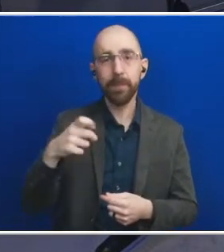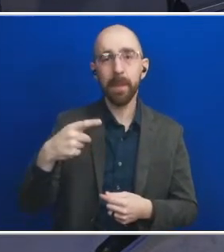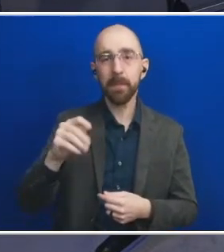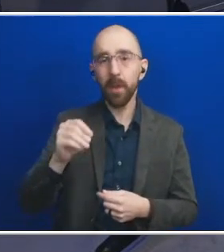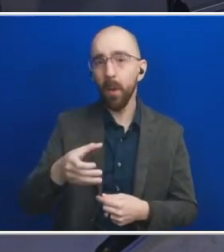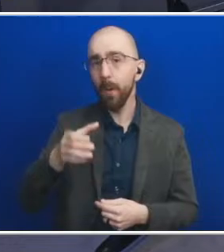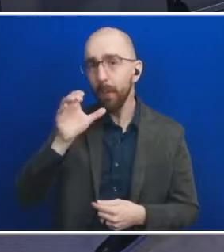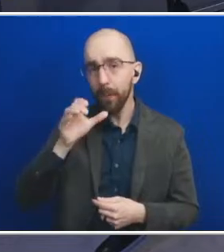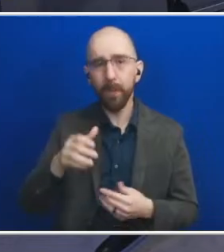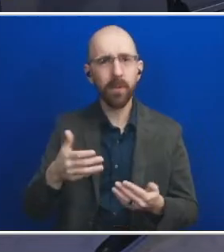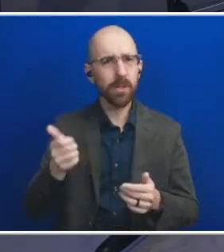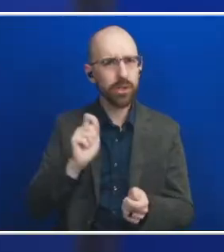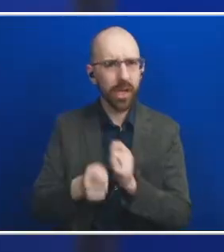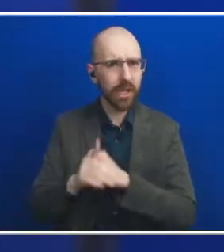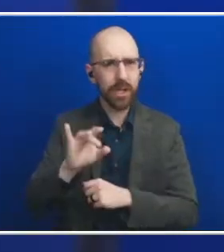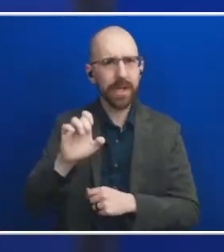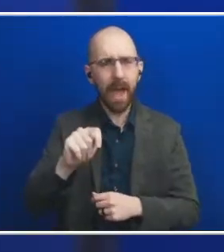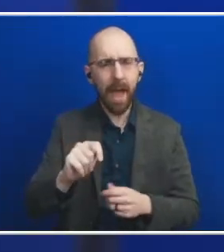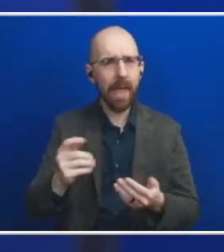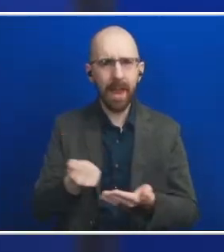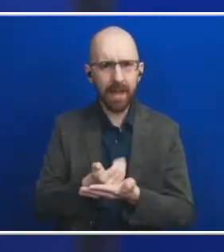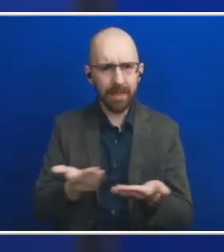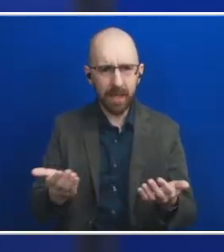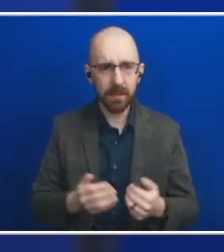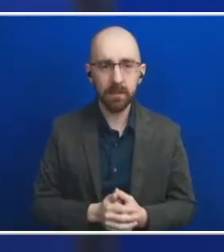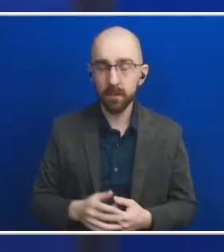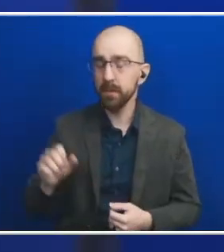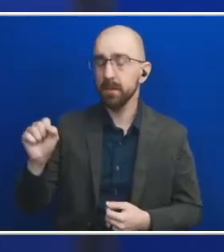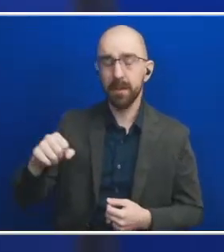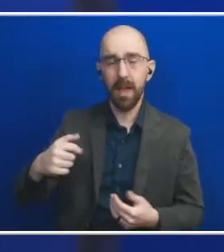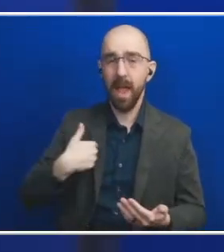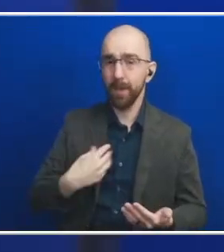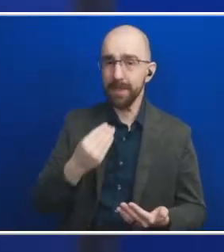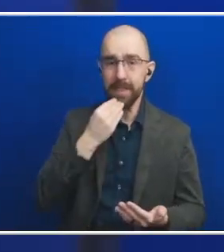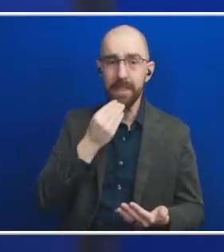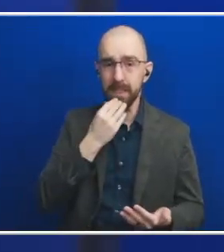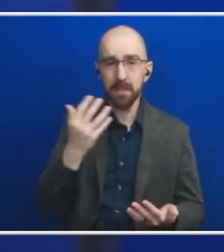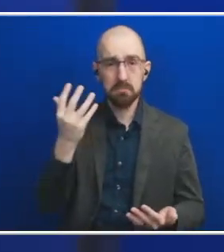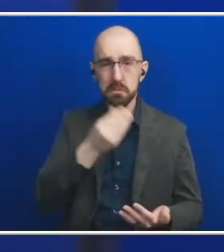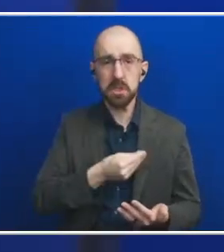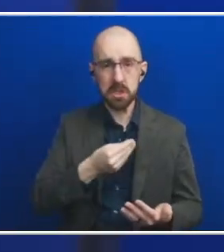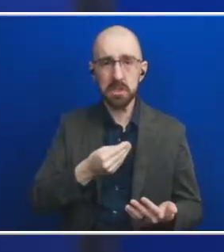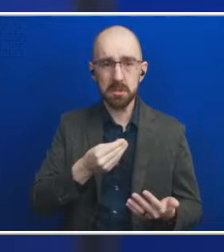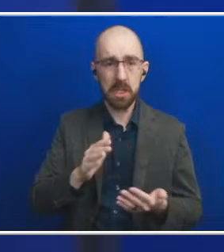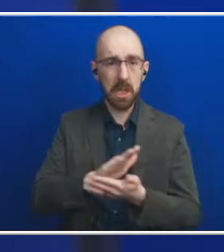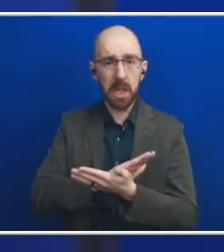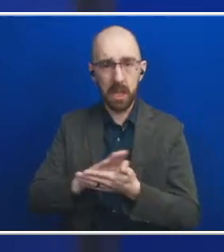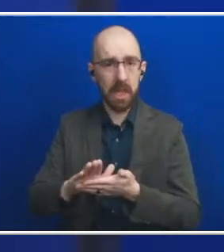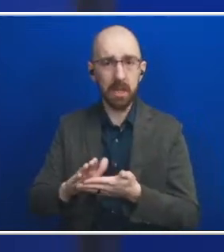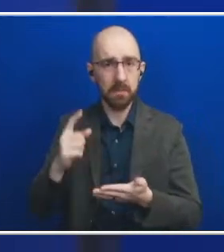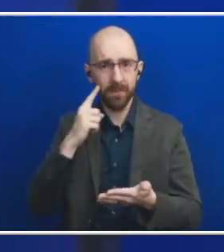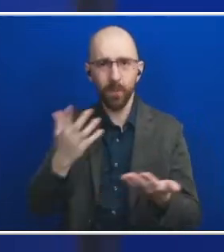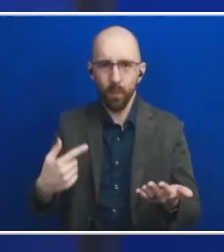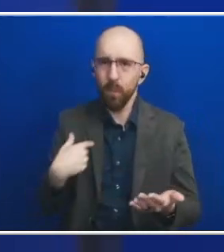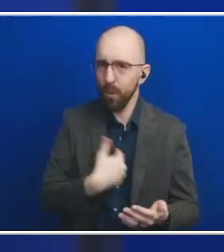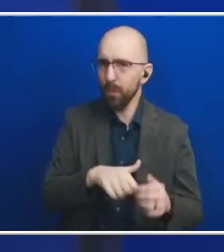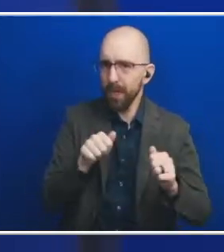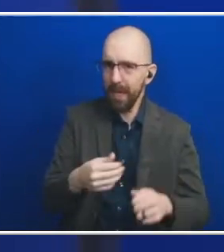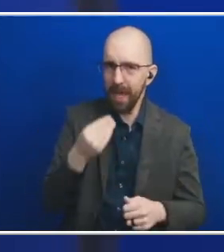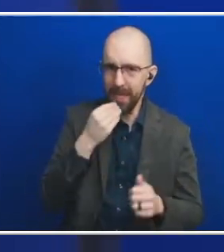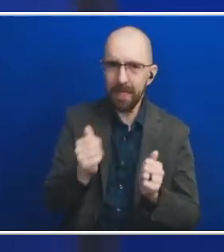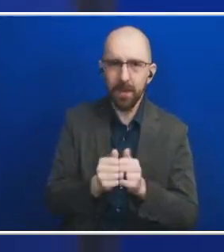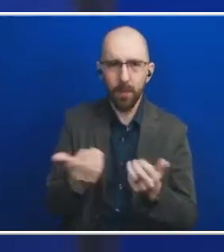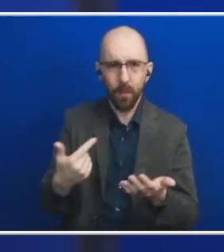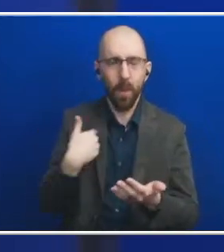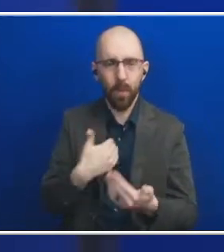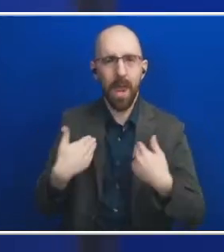in your diet back then? So, I mean, I was, eating pretty relatively clean, for what we can eat with what we have as options for food and